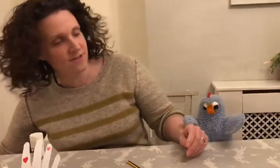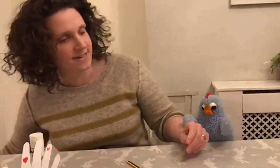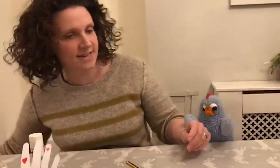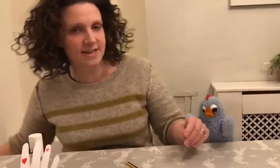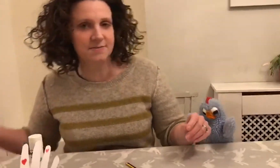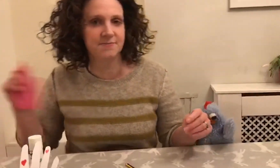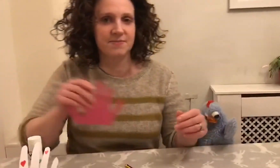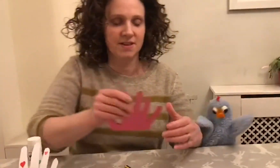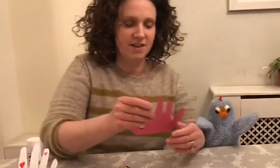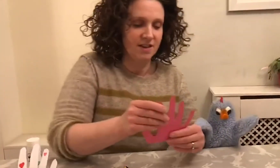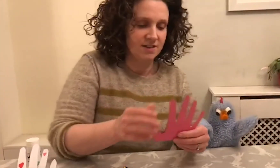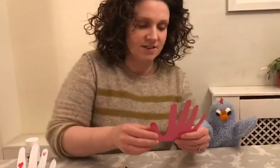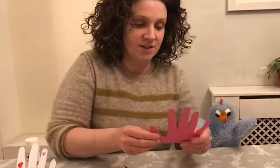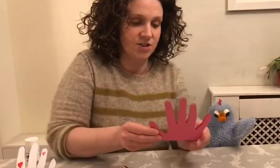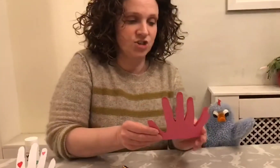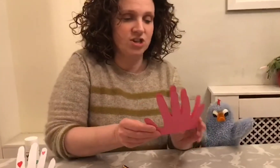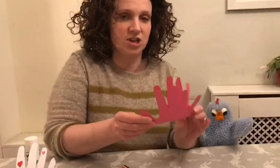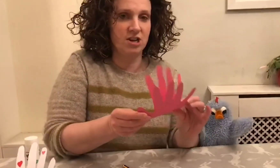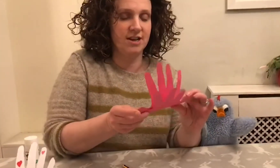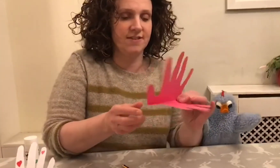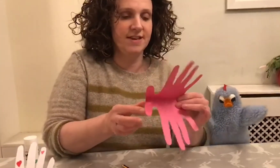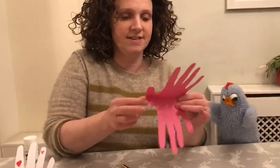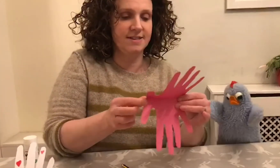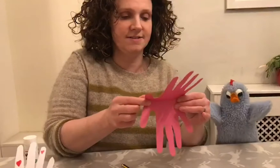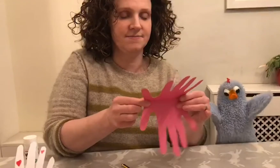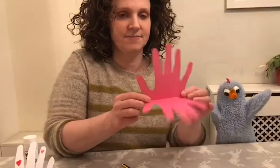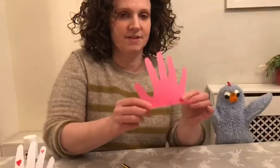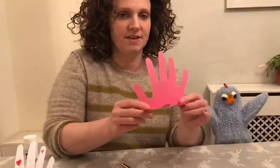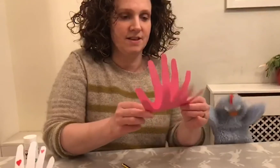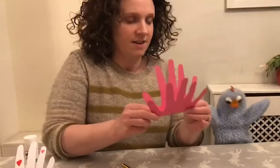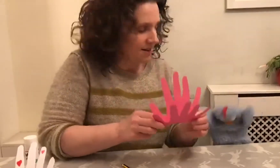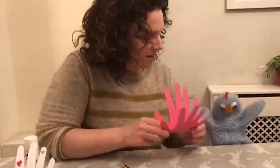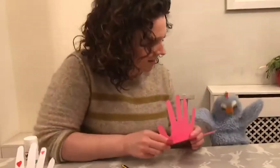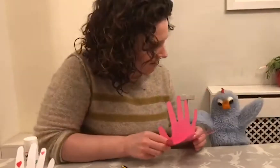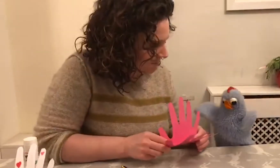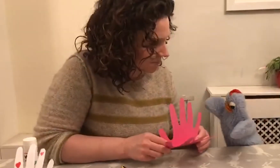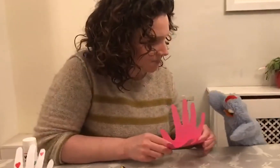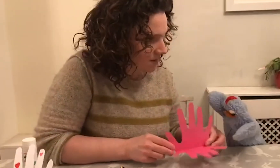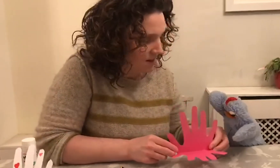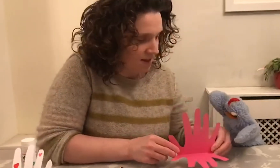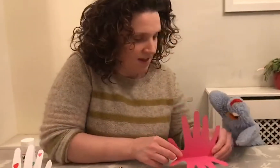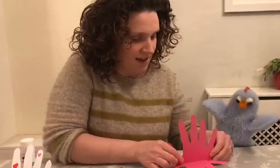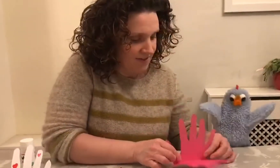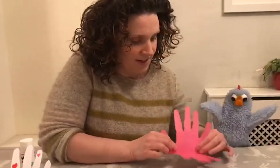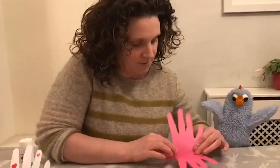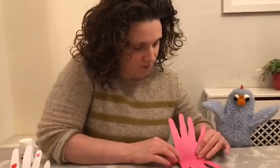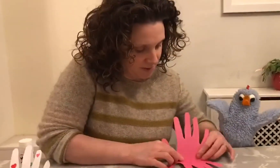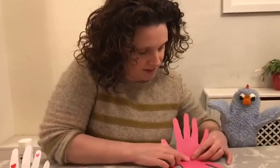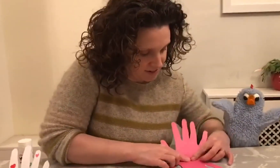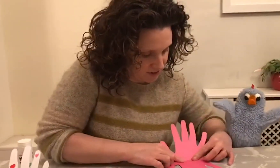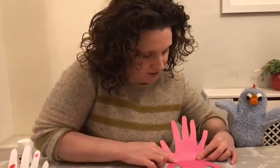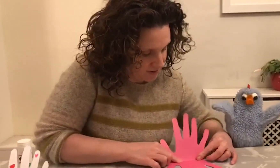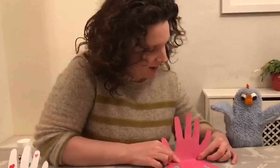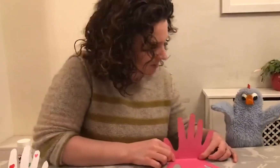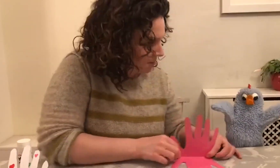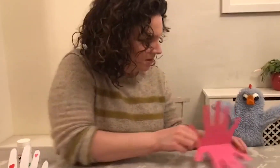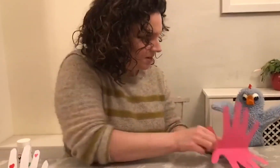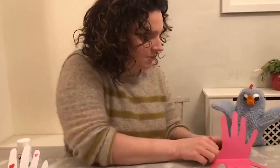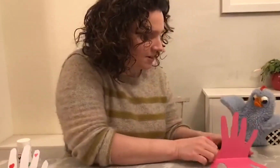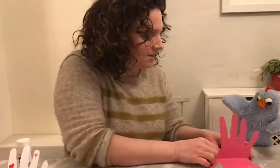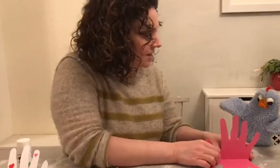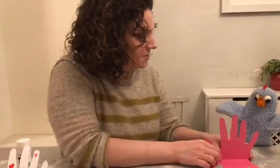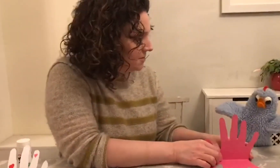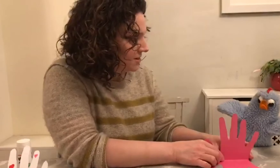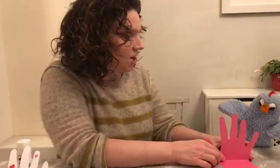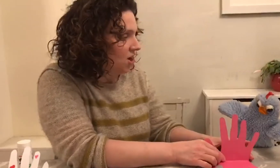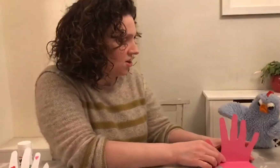done that already. So it should look like this. Okay, and then what we're going to do next, Bernard, is we're